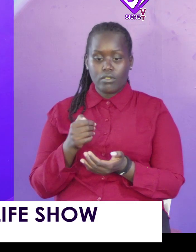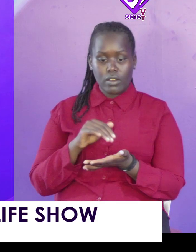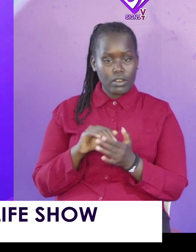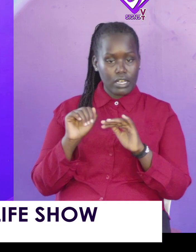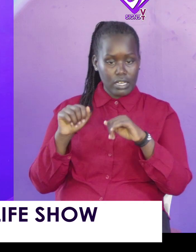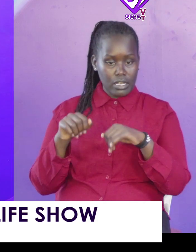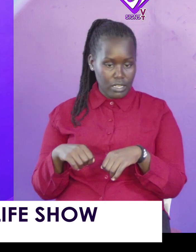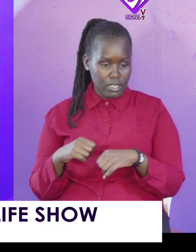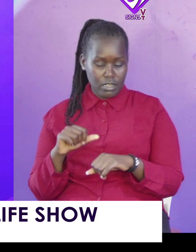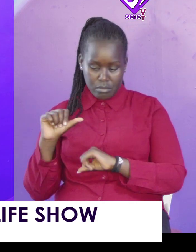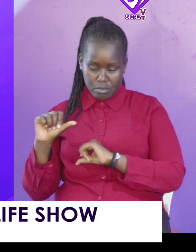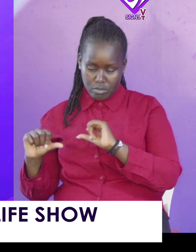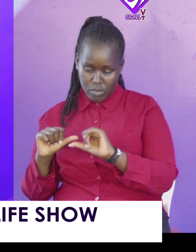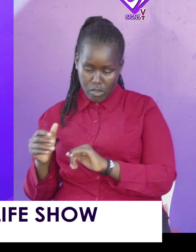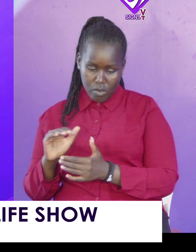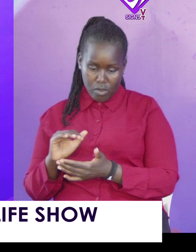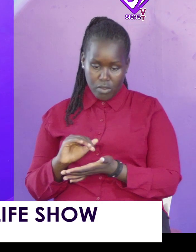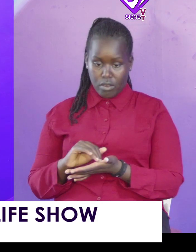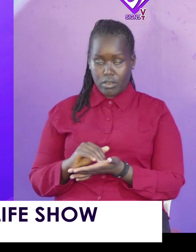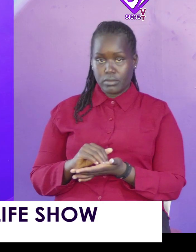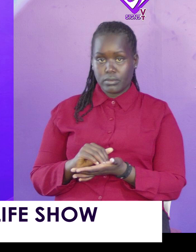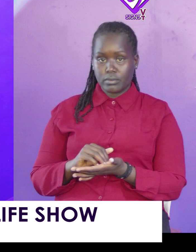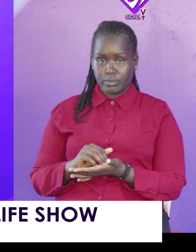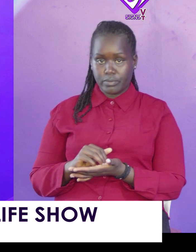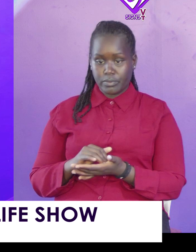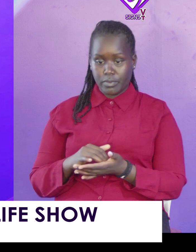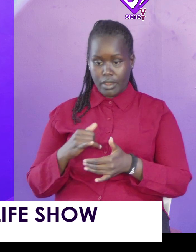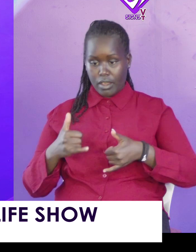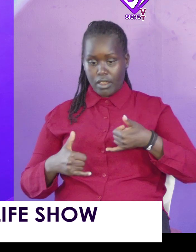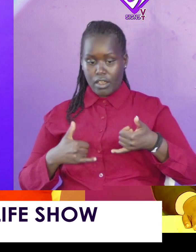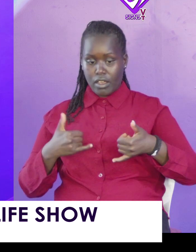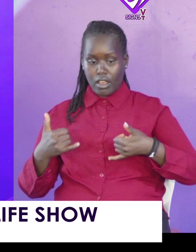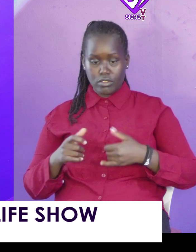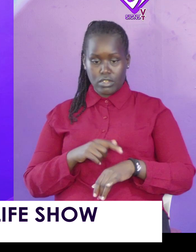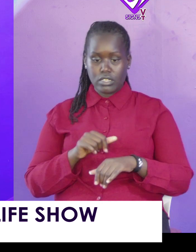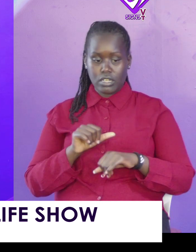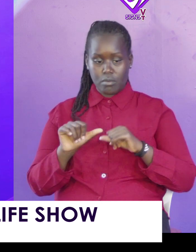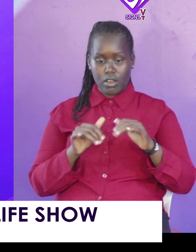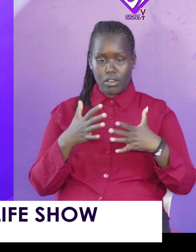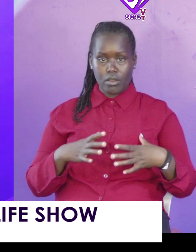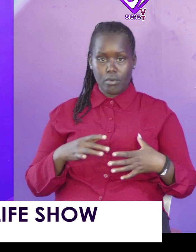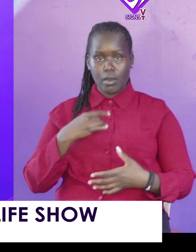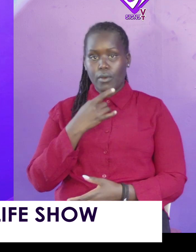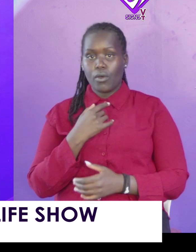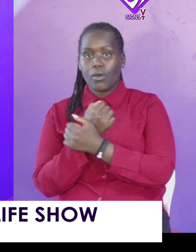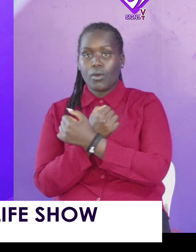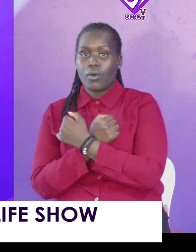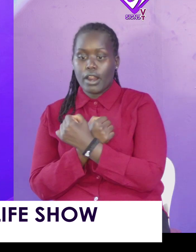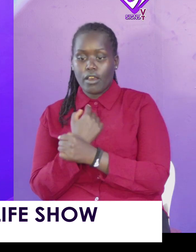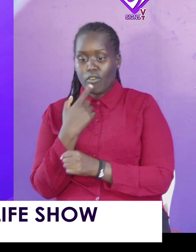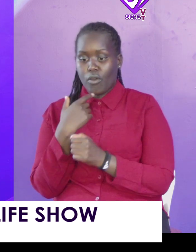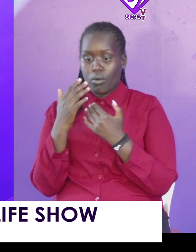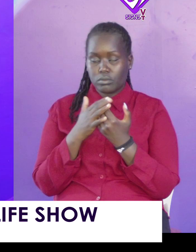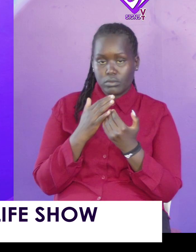in circulation again. I enjoy when I go around people who love, who